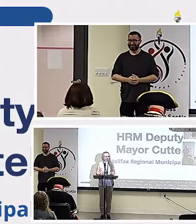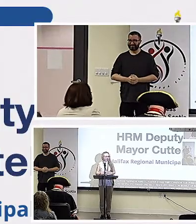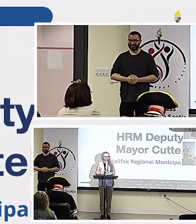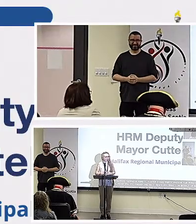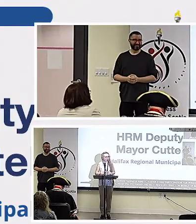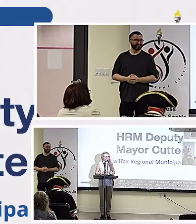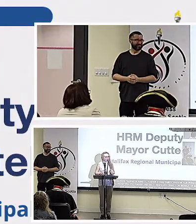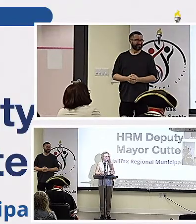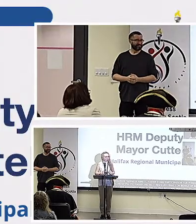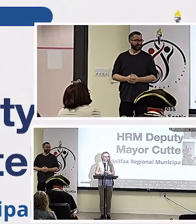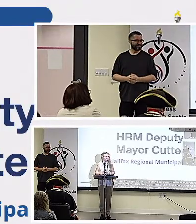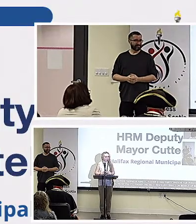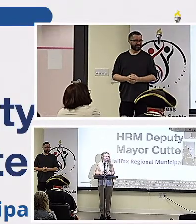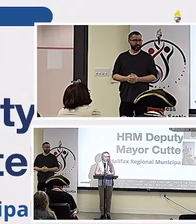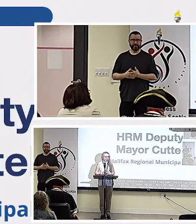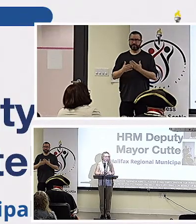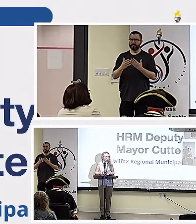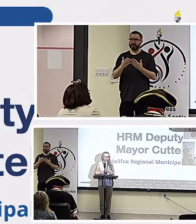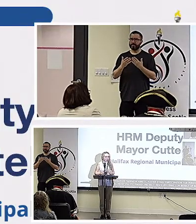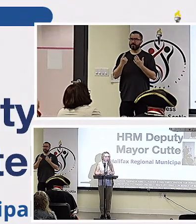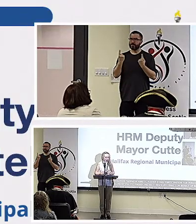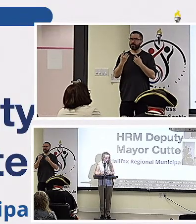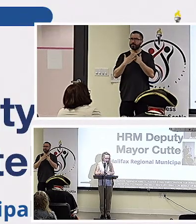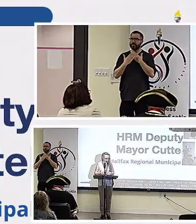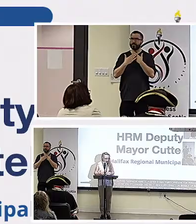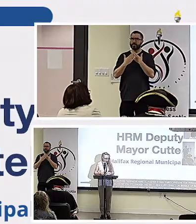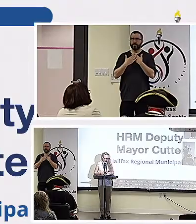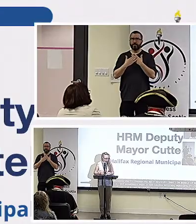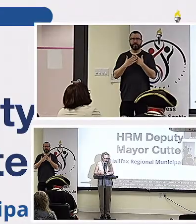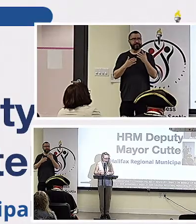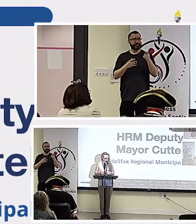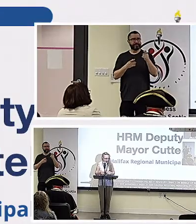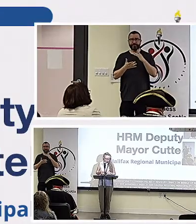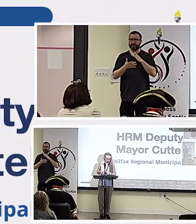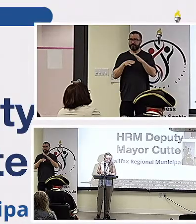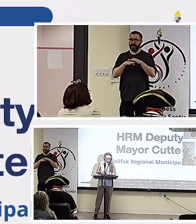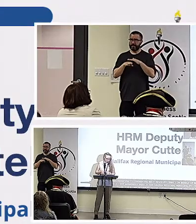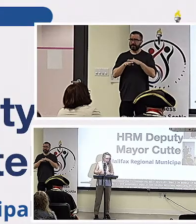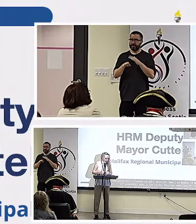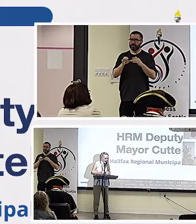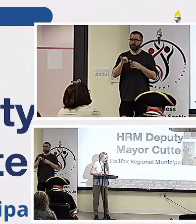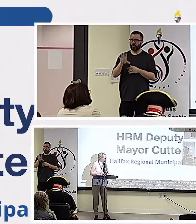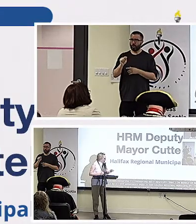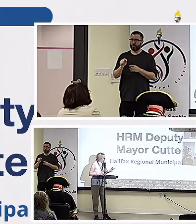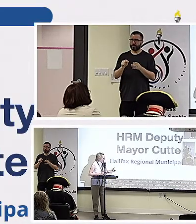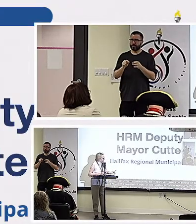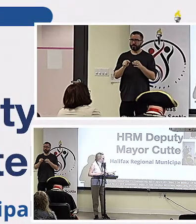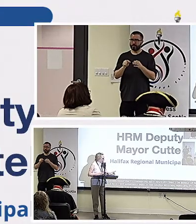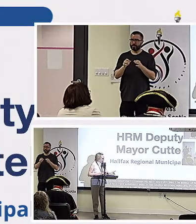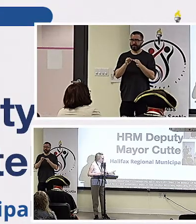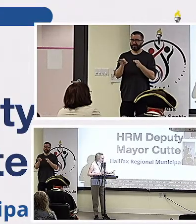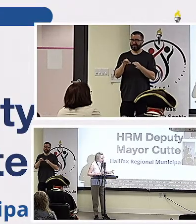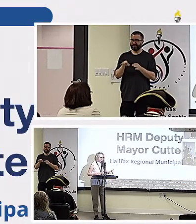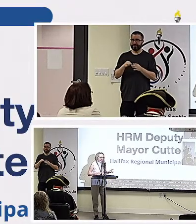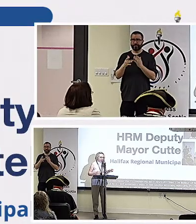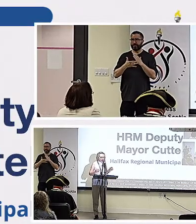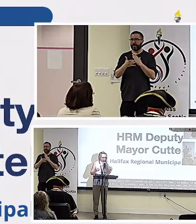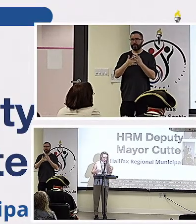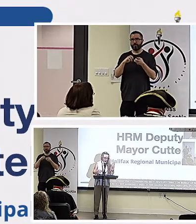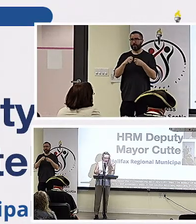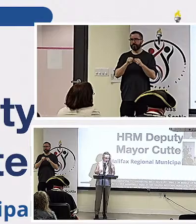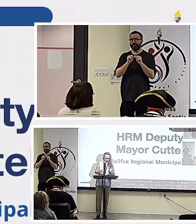did receive a note that apparently there are some continuing technical issues in accessing CART